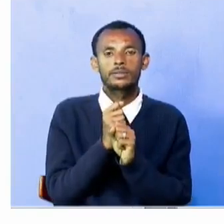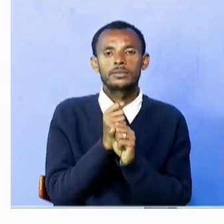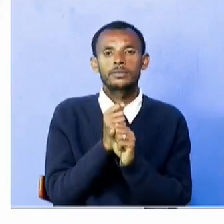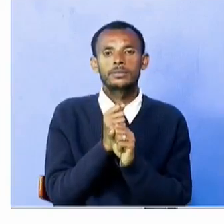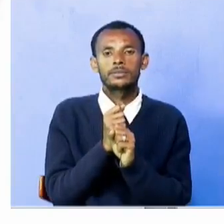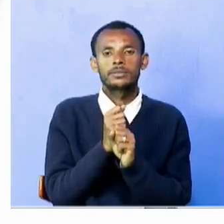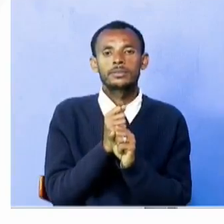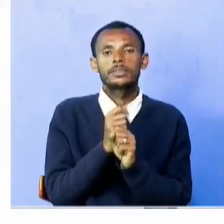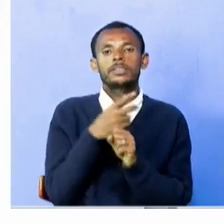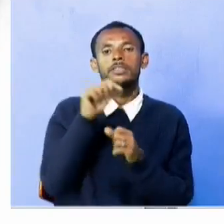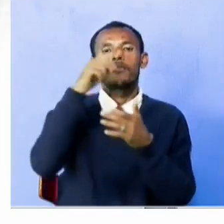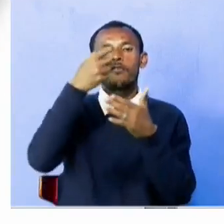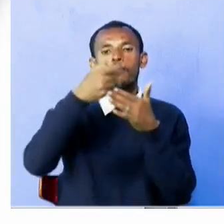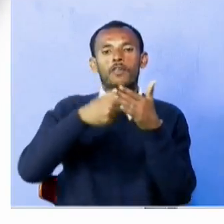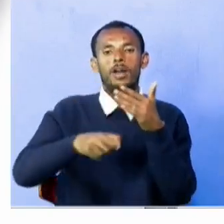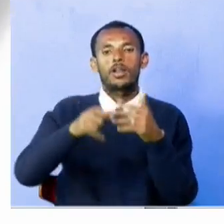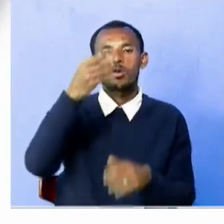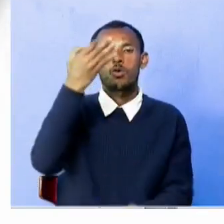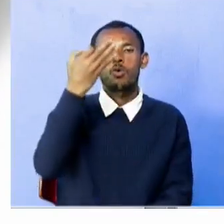the value